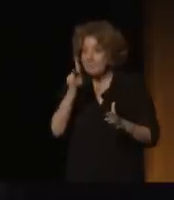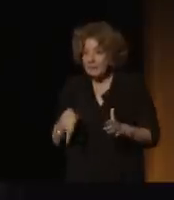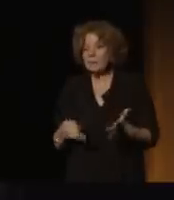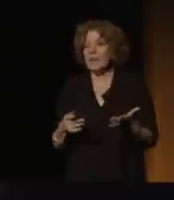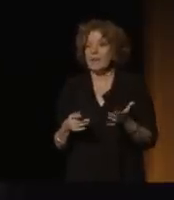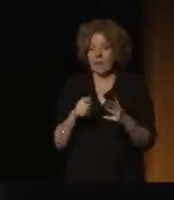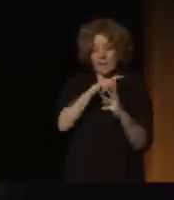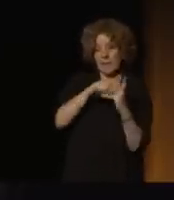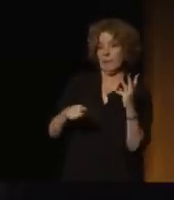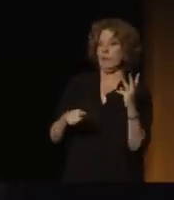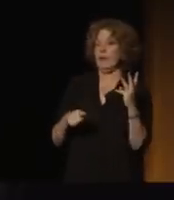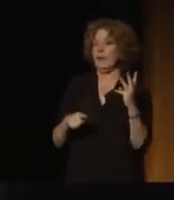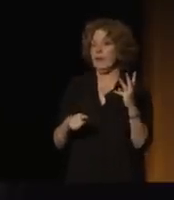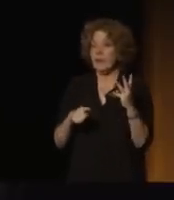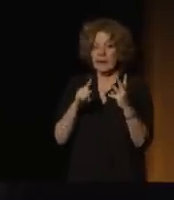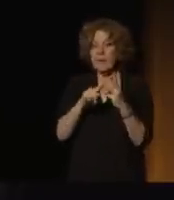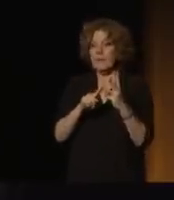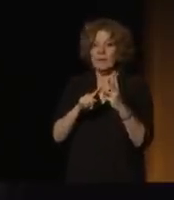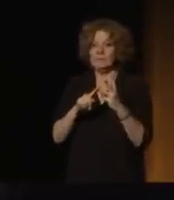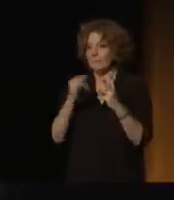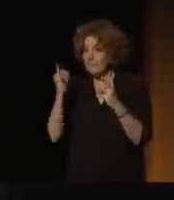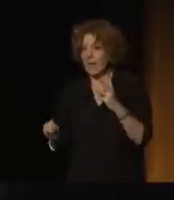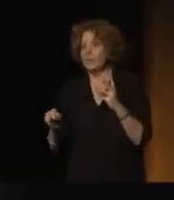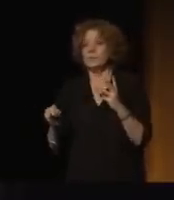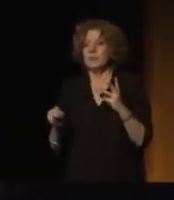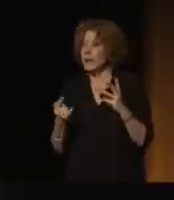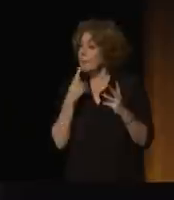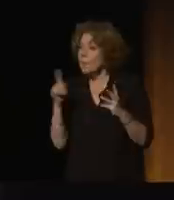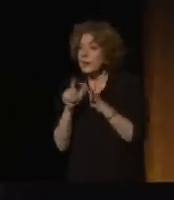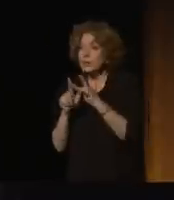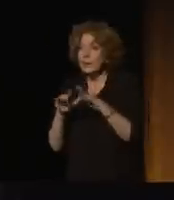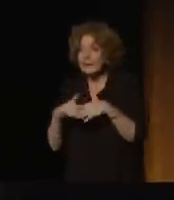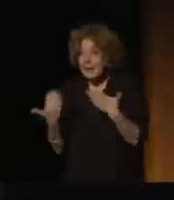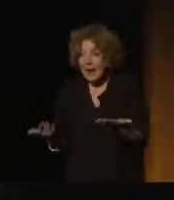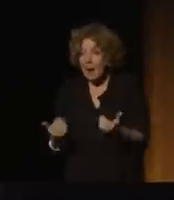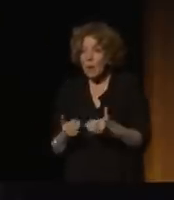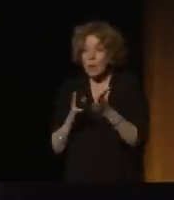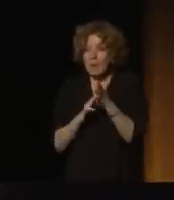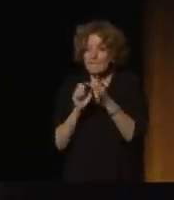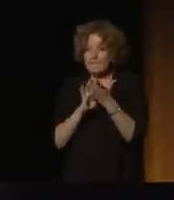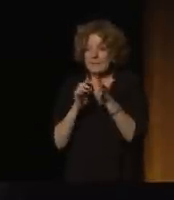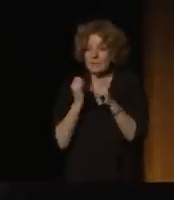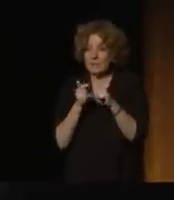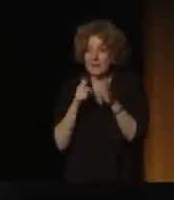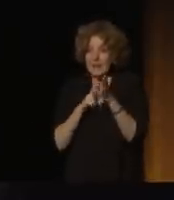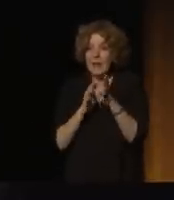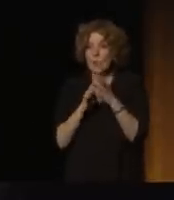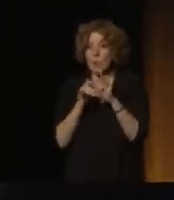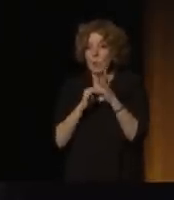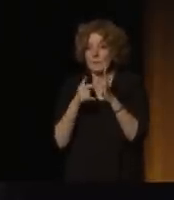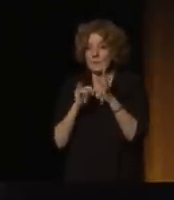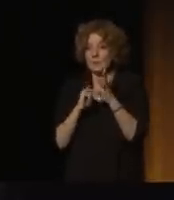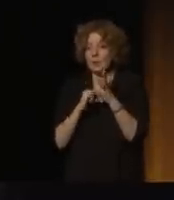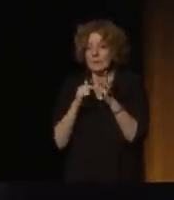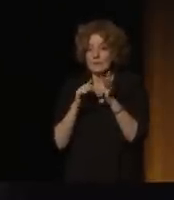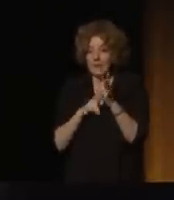are the firewall. Well, when Pennsylvania fell, I said, what are you doing now? Michigan and Wisconsin. Well, we all know